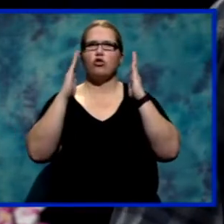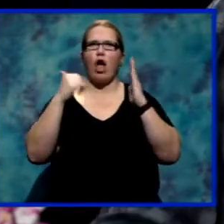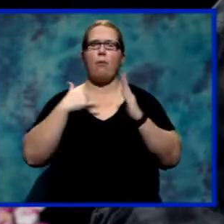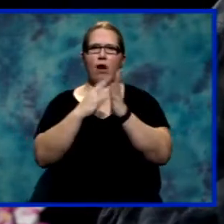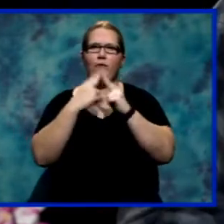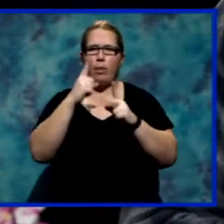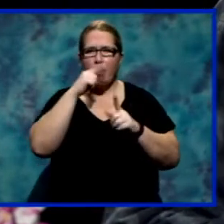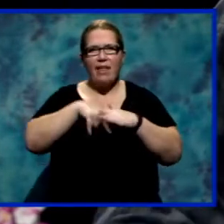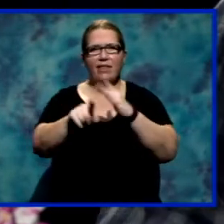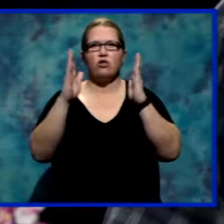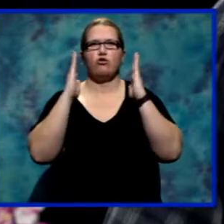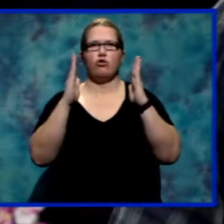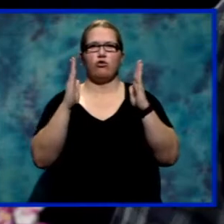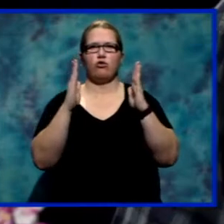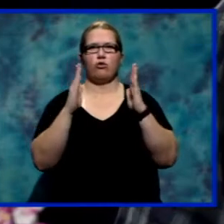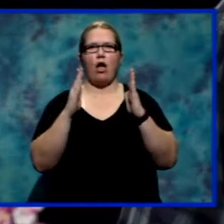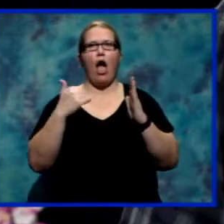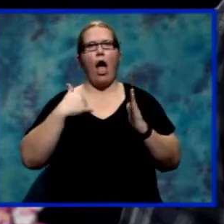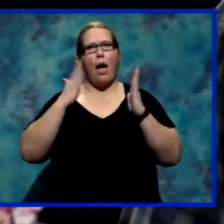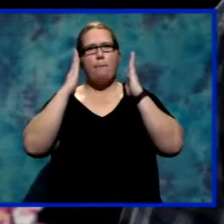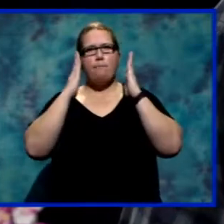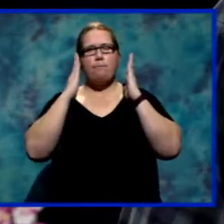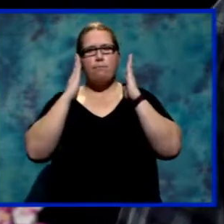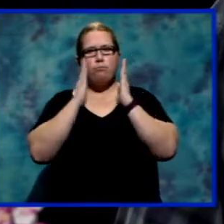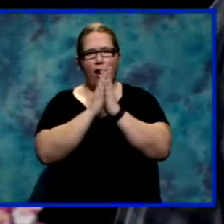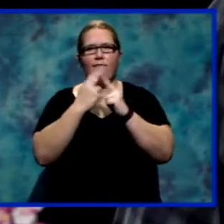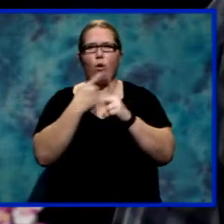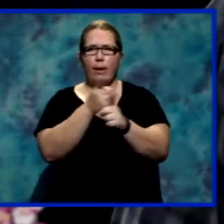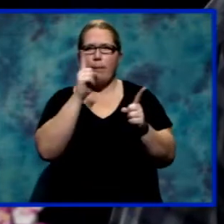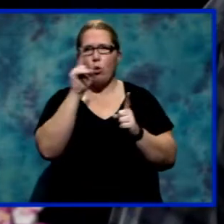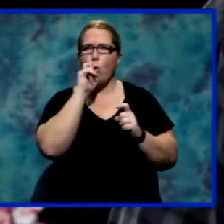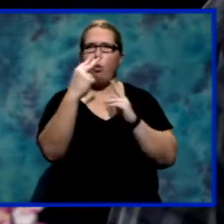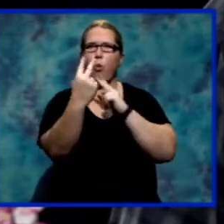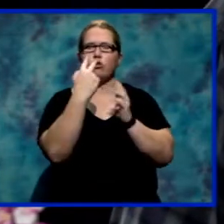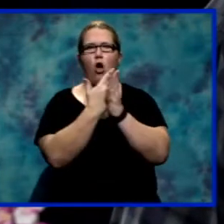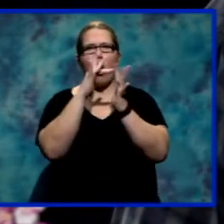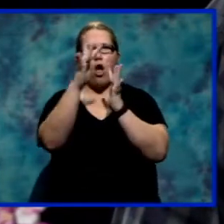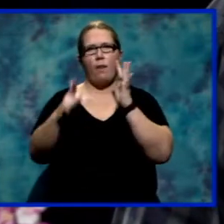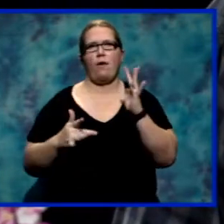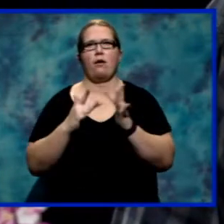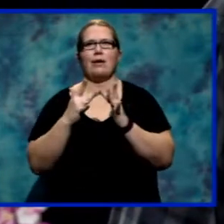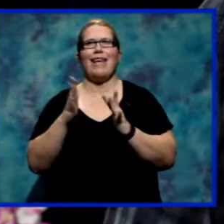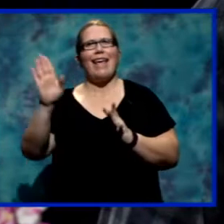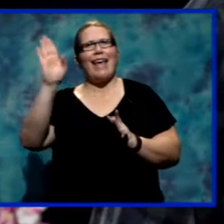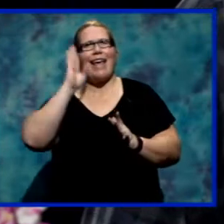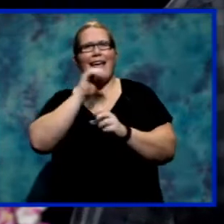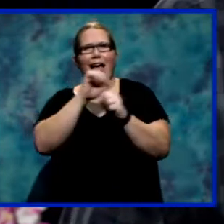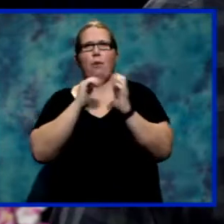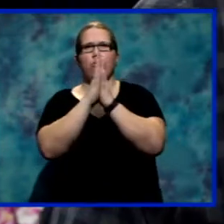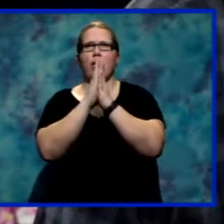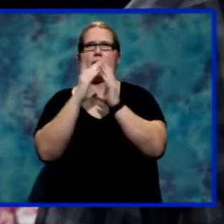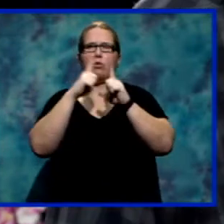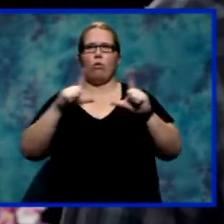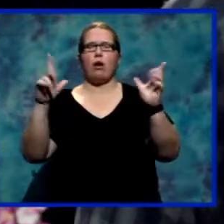in it. I pray for those watching this on live stream now, I ask. Hear our cries, Jesus, in your name. Amen.